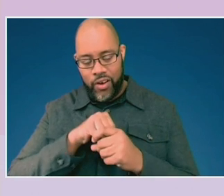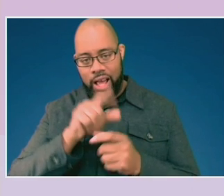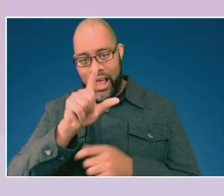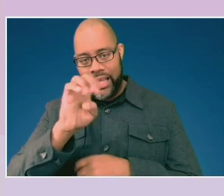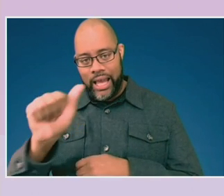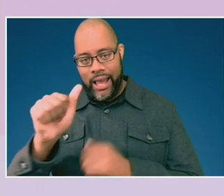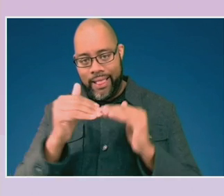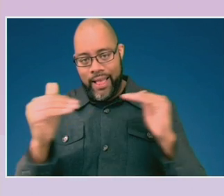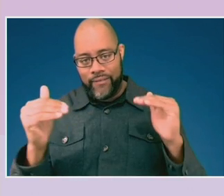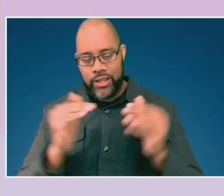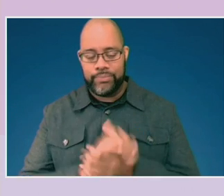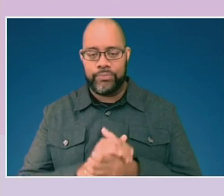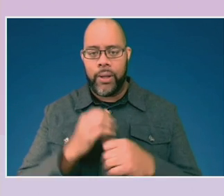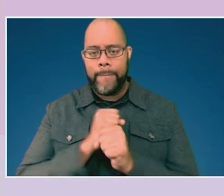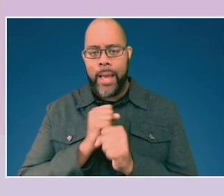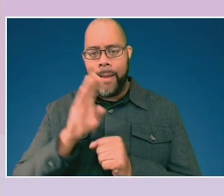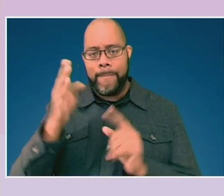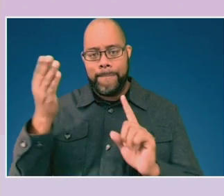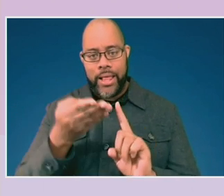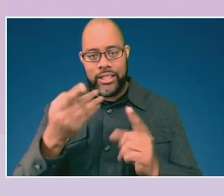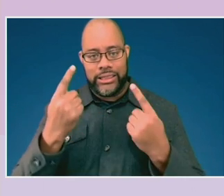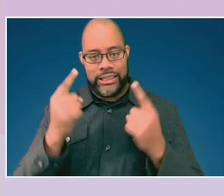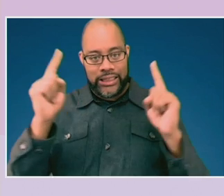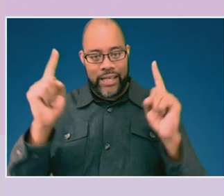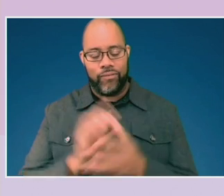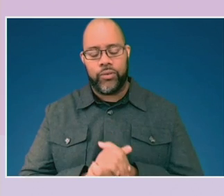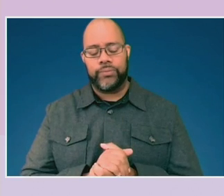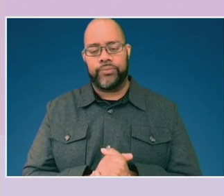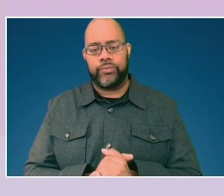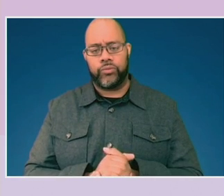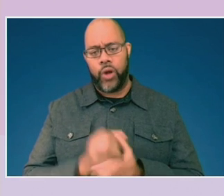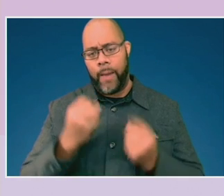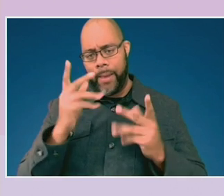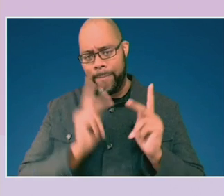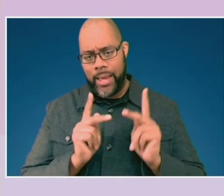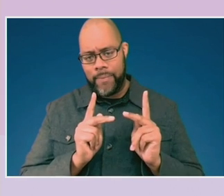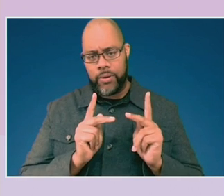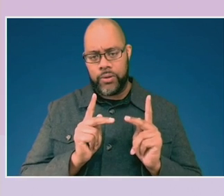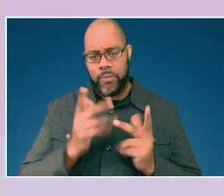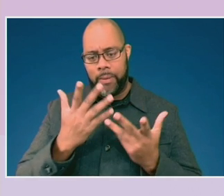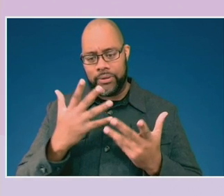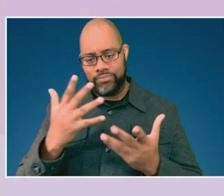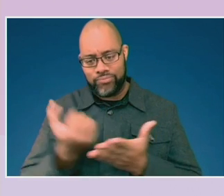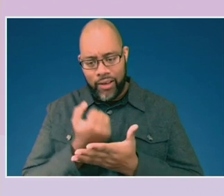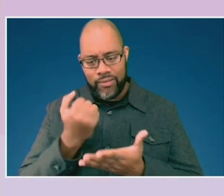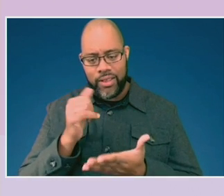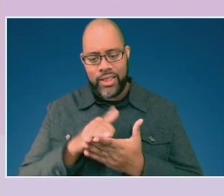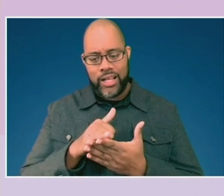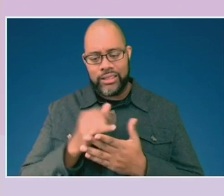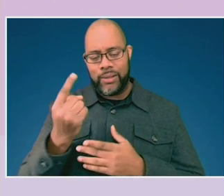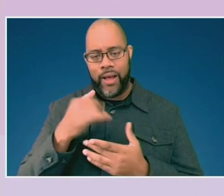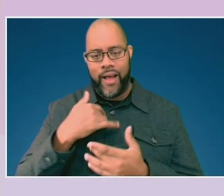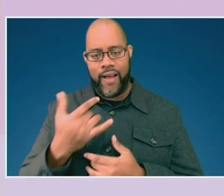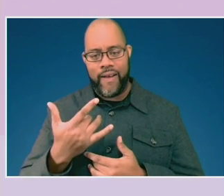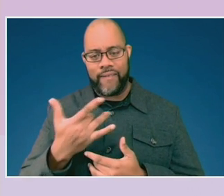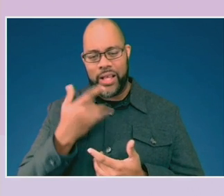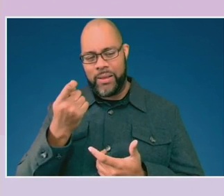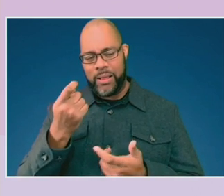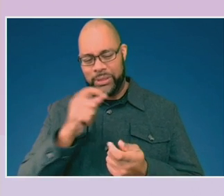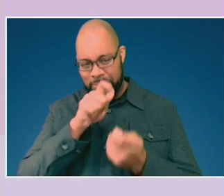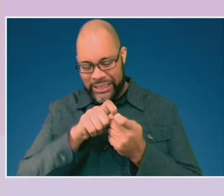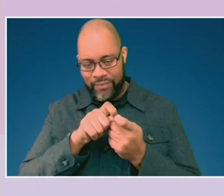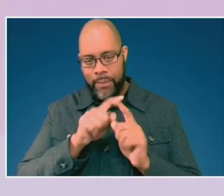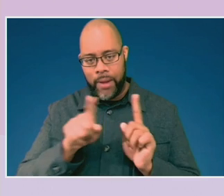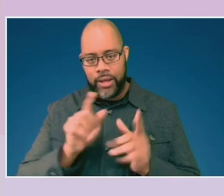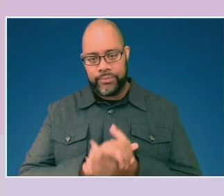level to make billing successful? So how many people might it take? That specifically might be a little bit specific,